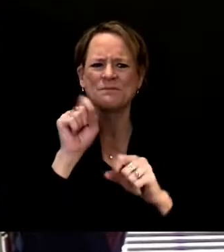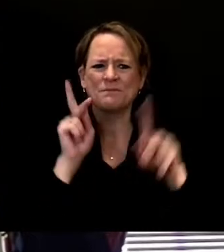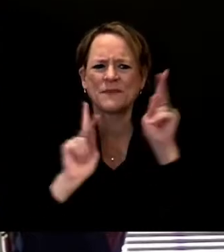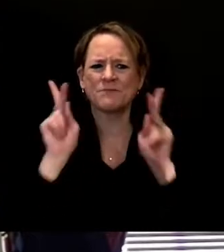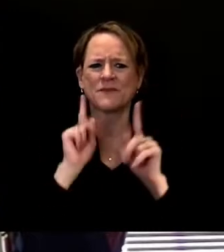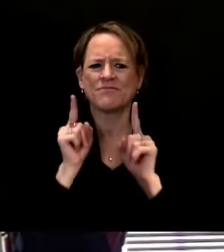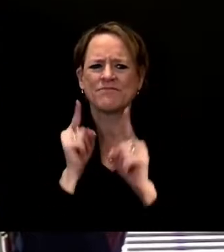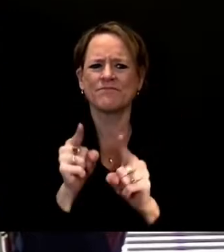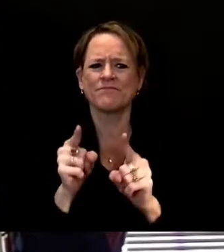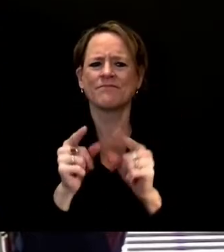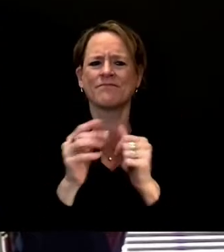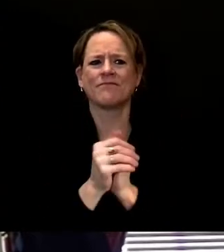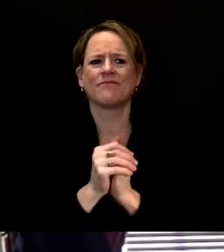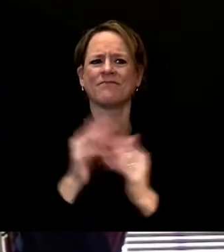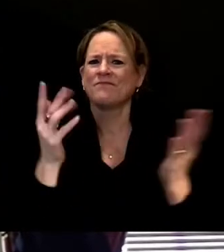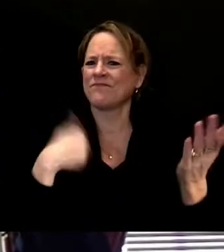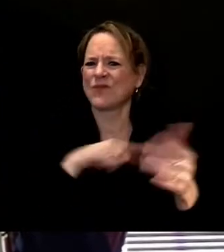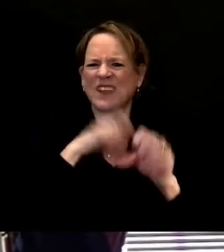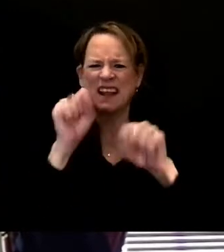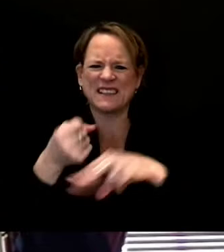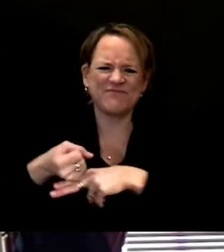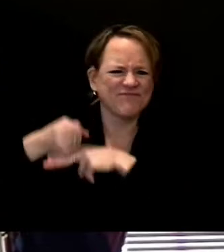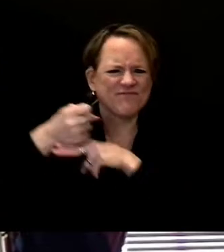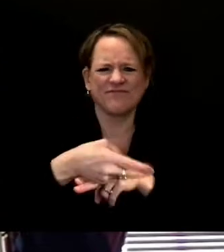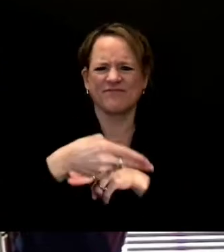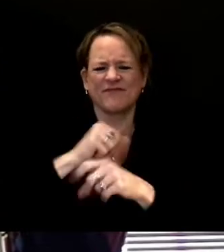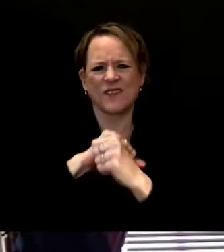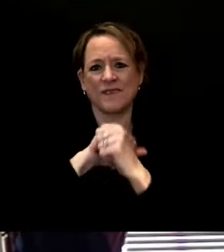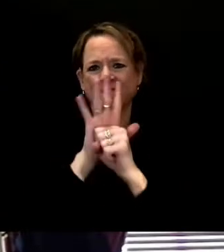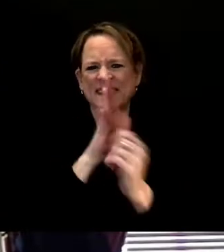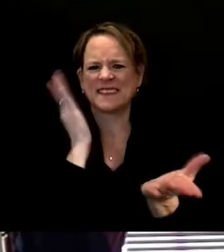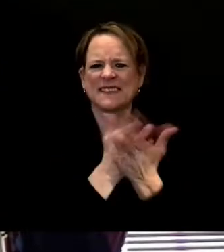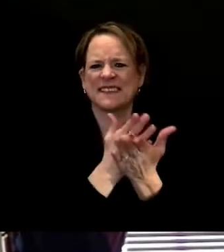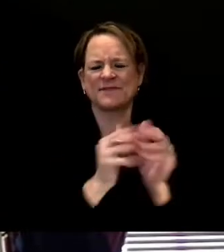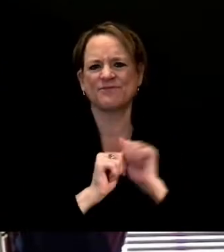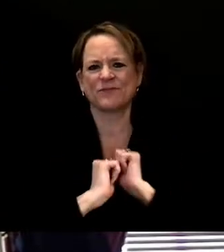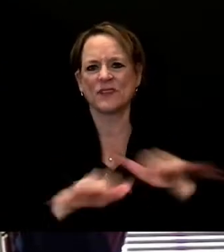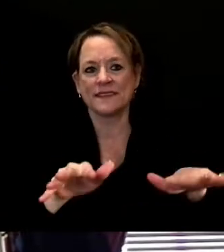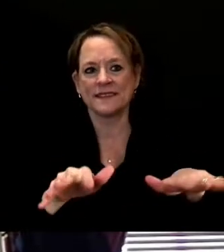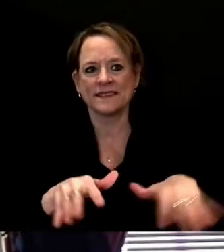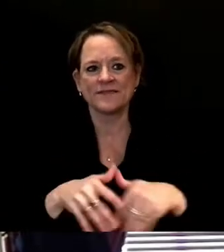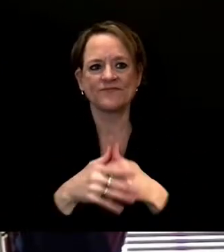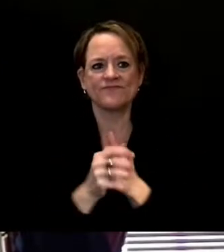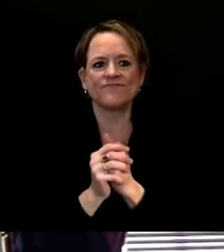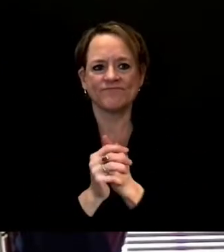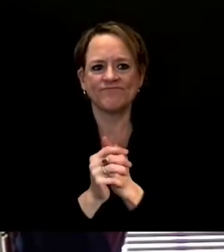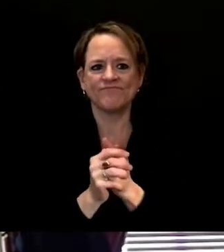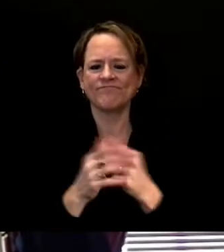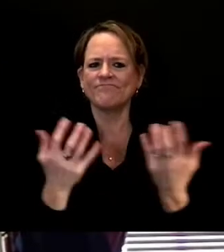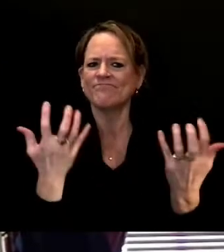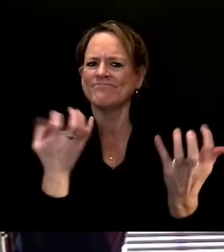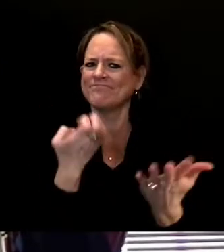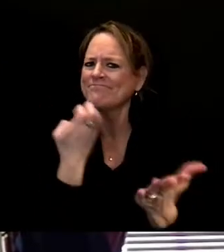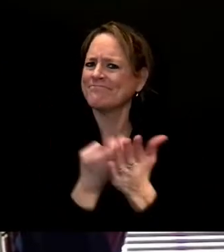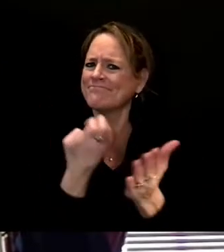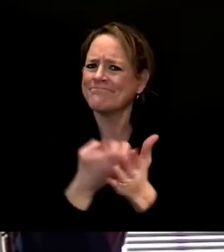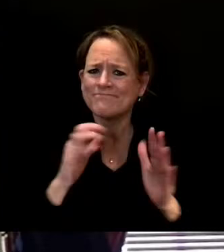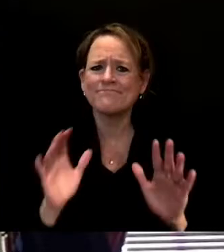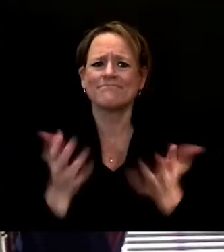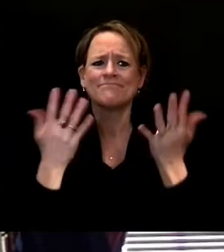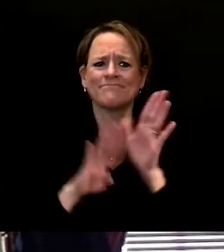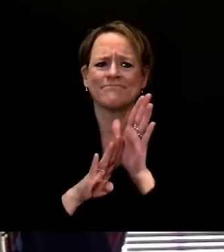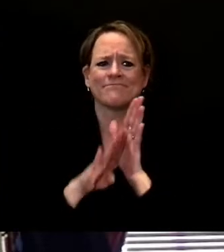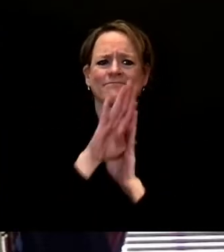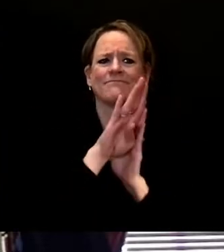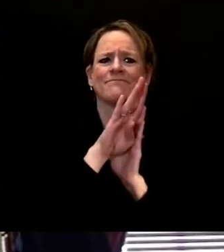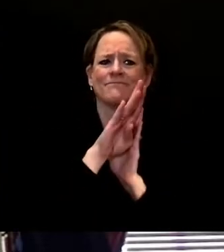economy continues to recover, our kids stay in the classroom, and our healthcare workers can do their important work. So thanks so